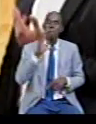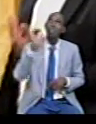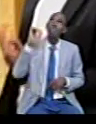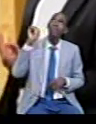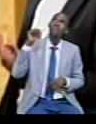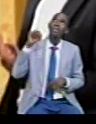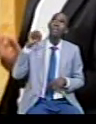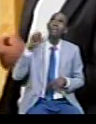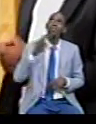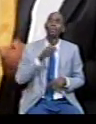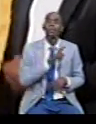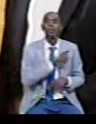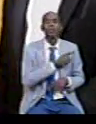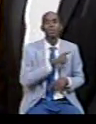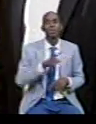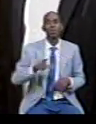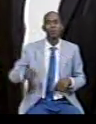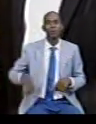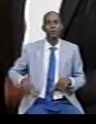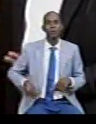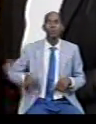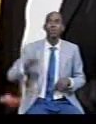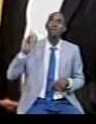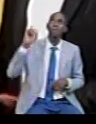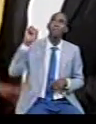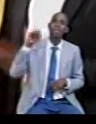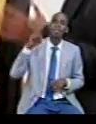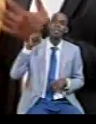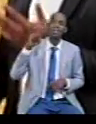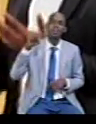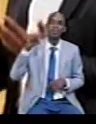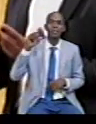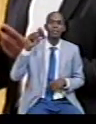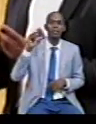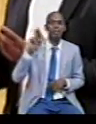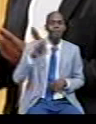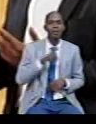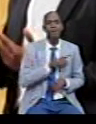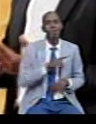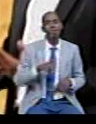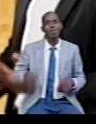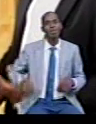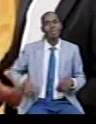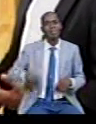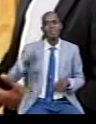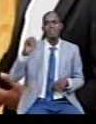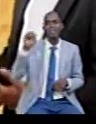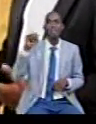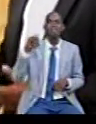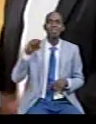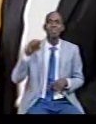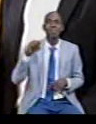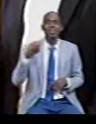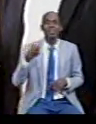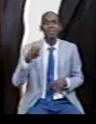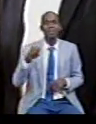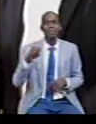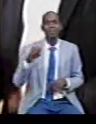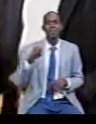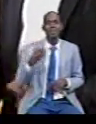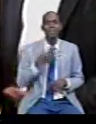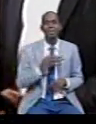be yes. Oh, yes, yes, Lord, yes.